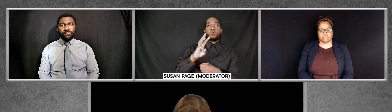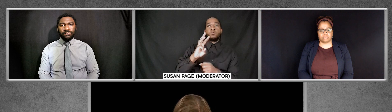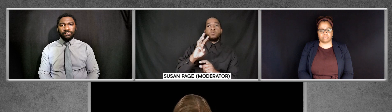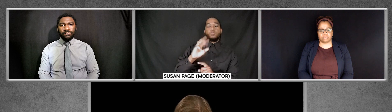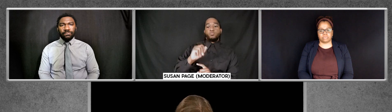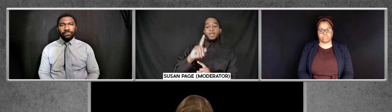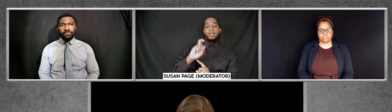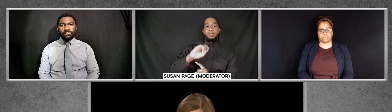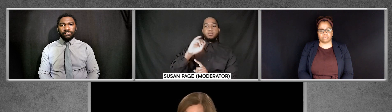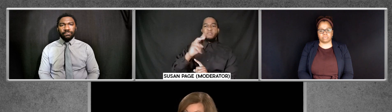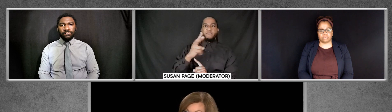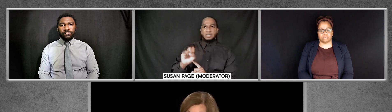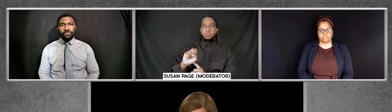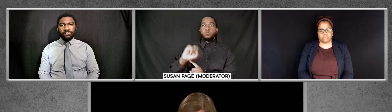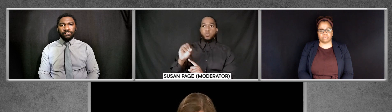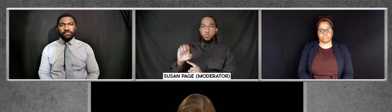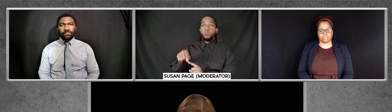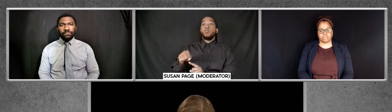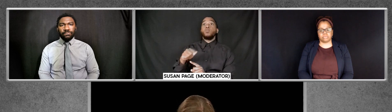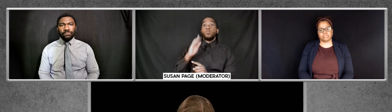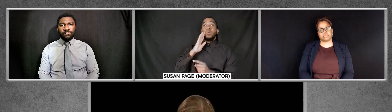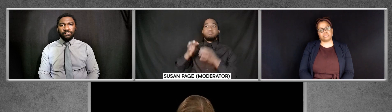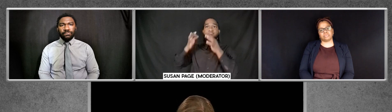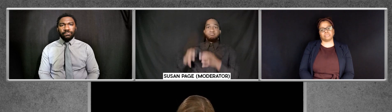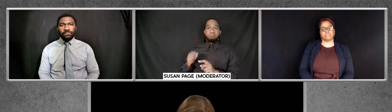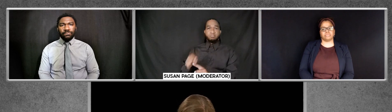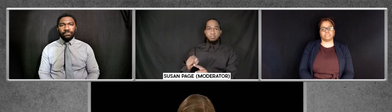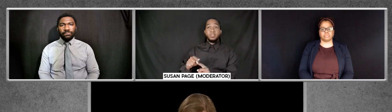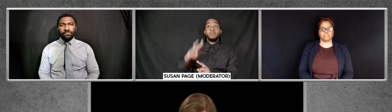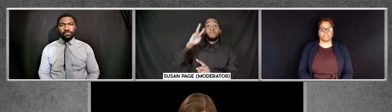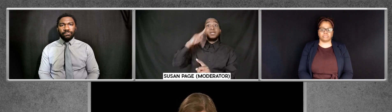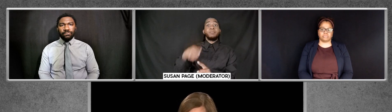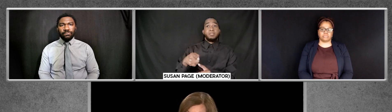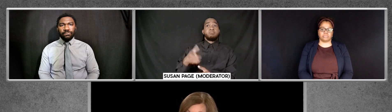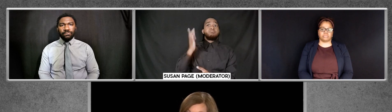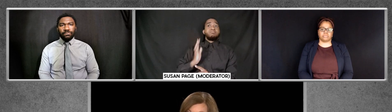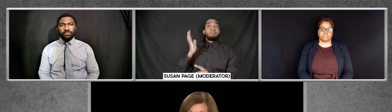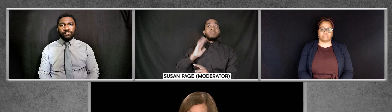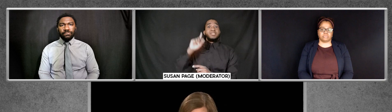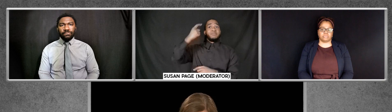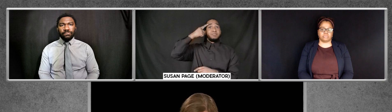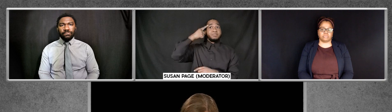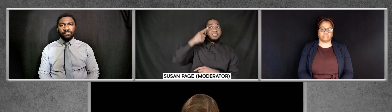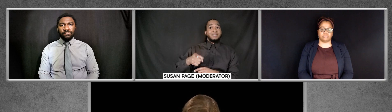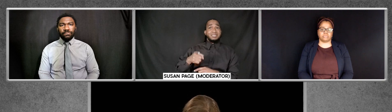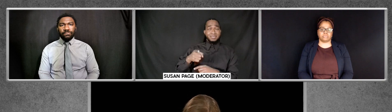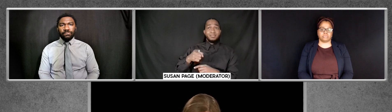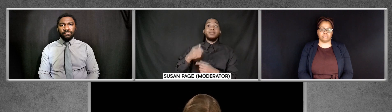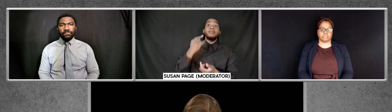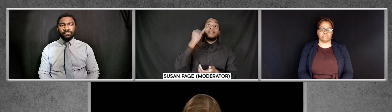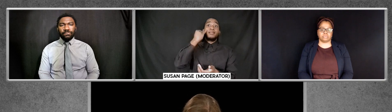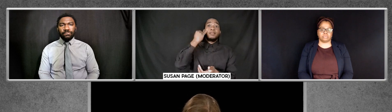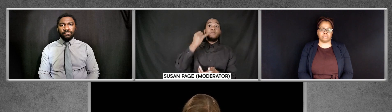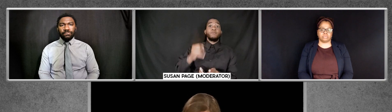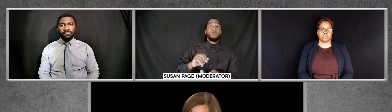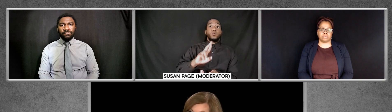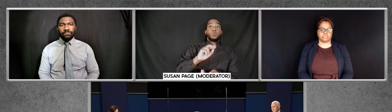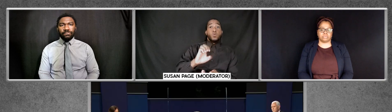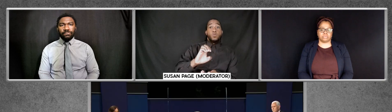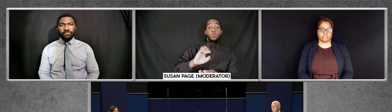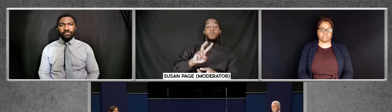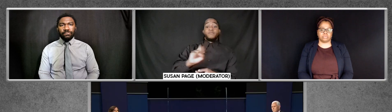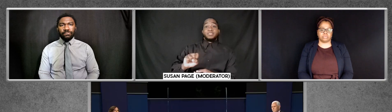Vice President Pence, you're the former governor of Indiana. If Roe v. Wade is overturned, what would you want Indiana to do?